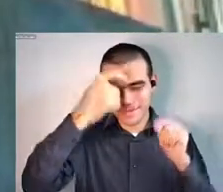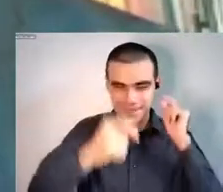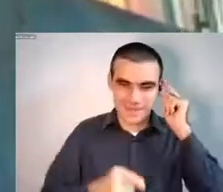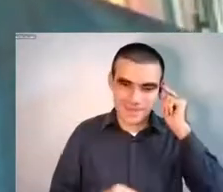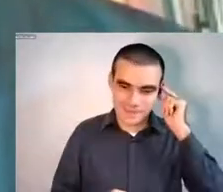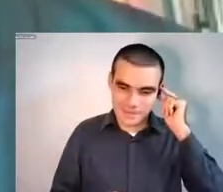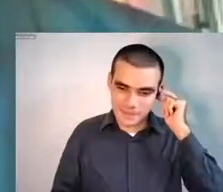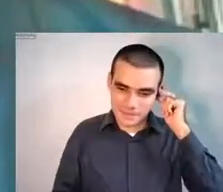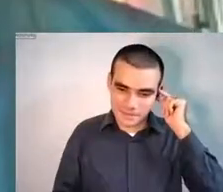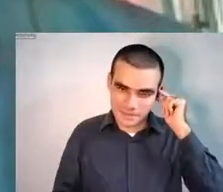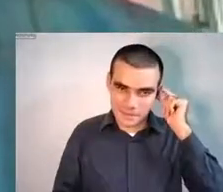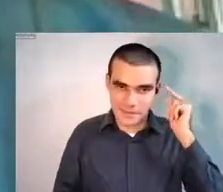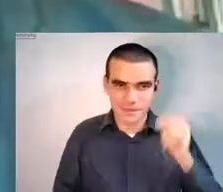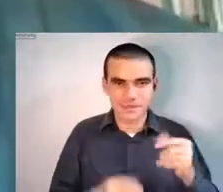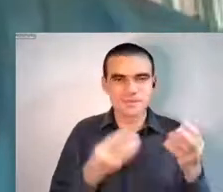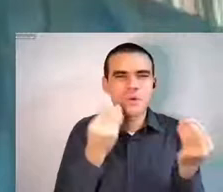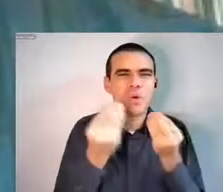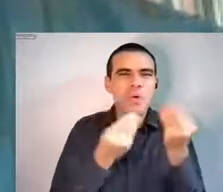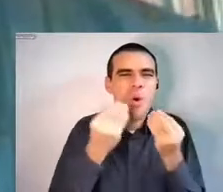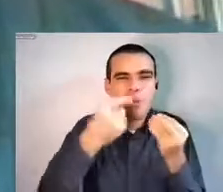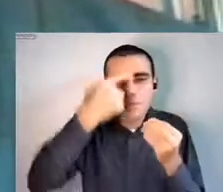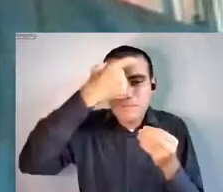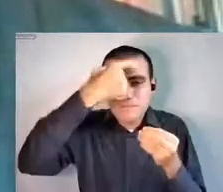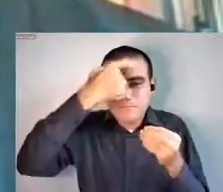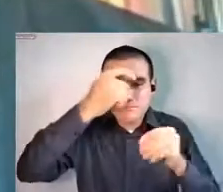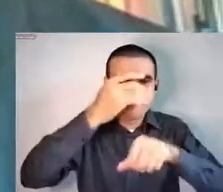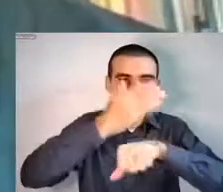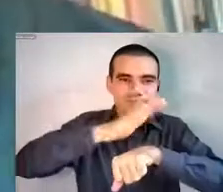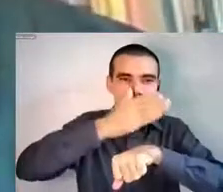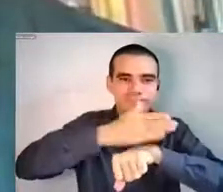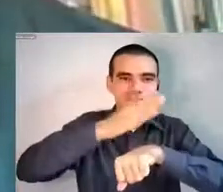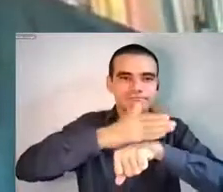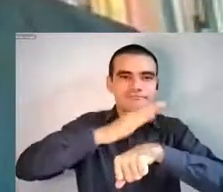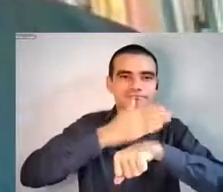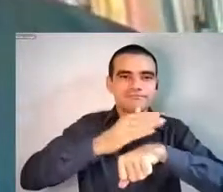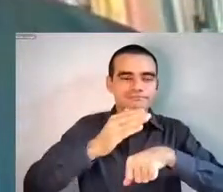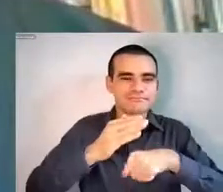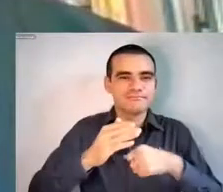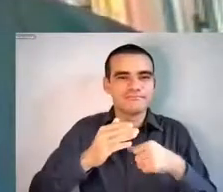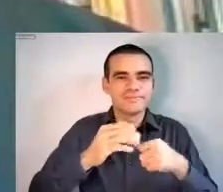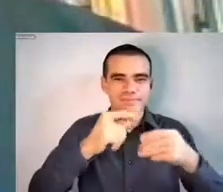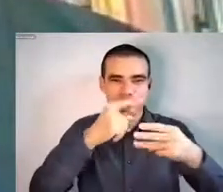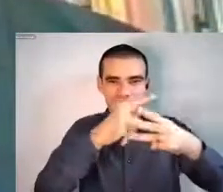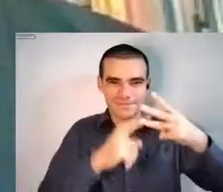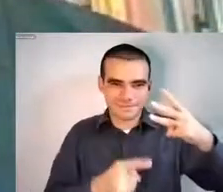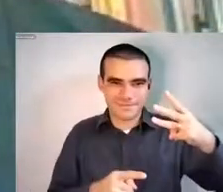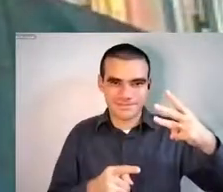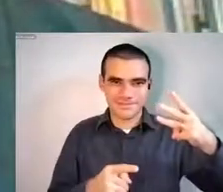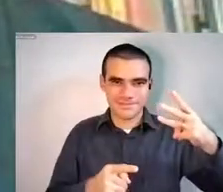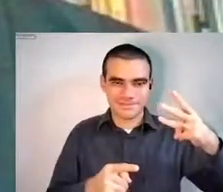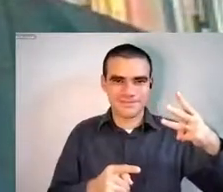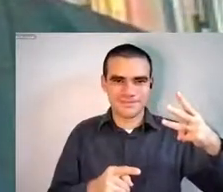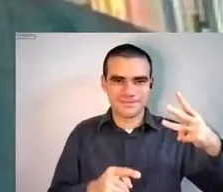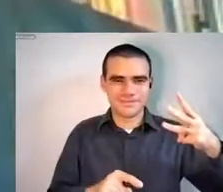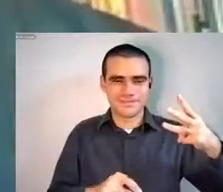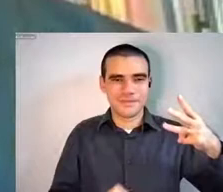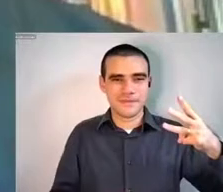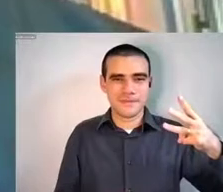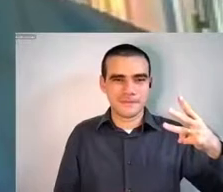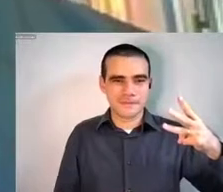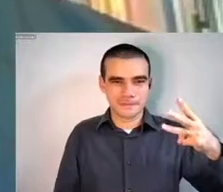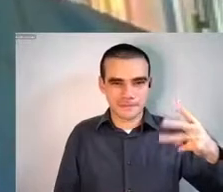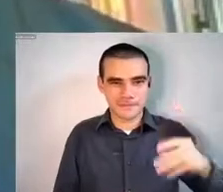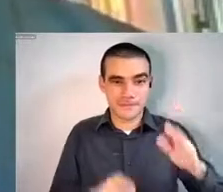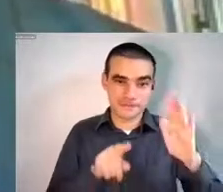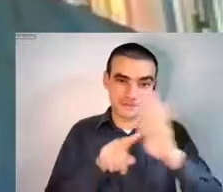especially people here in Amazon. How do we prepare the minds is the base of three questions that I'm